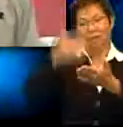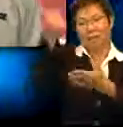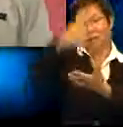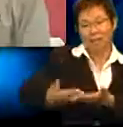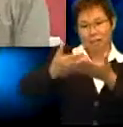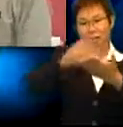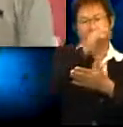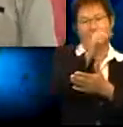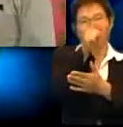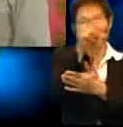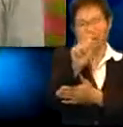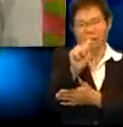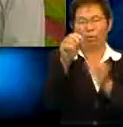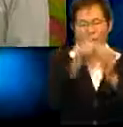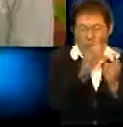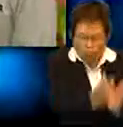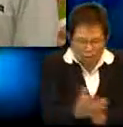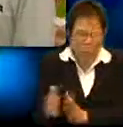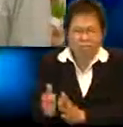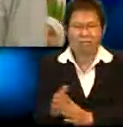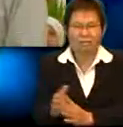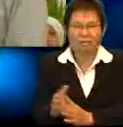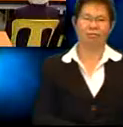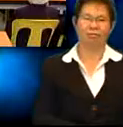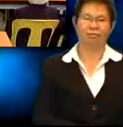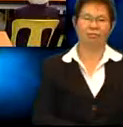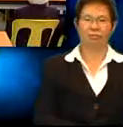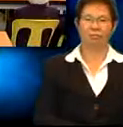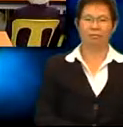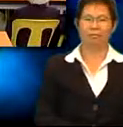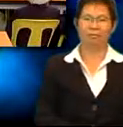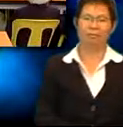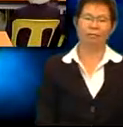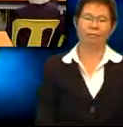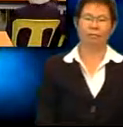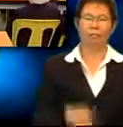Any suggestion to make the data more organized?